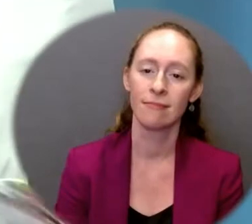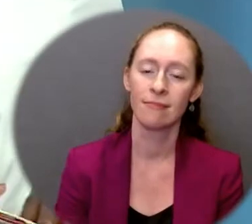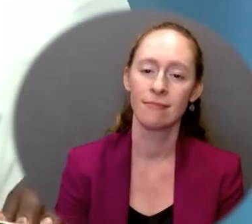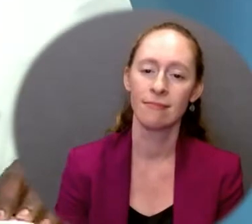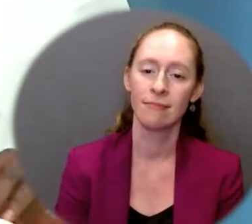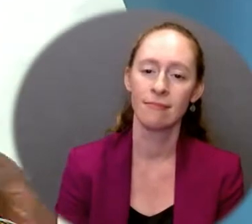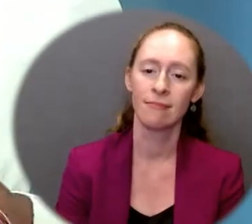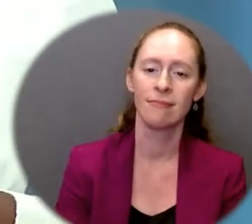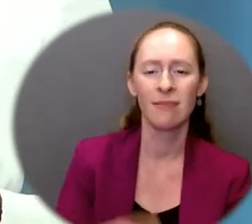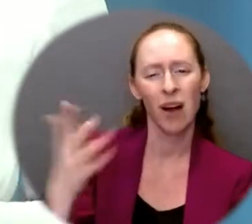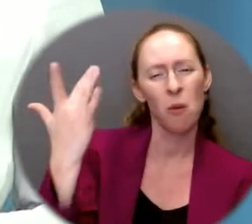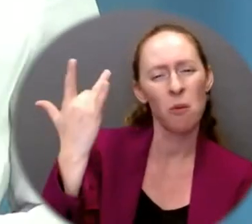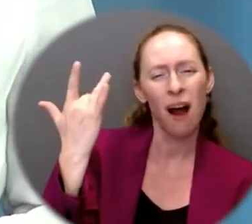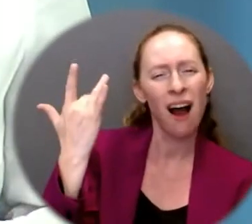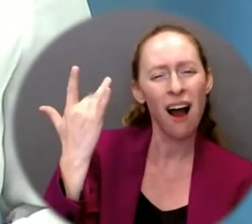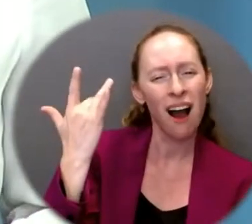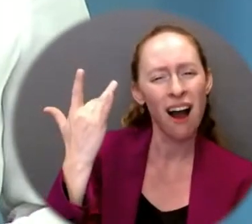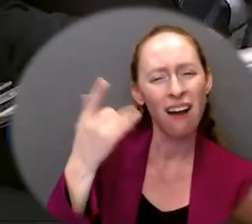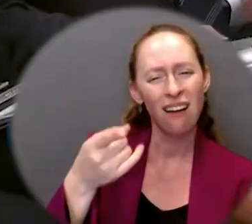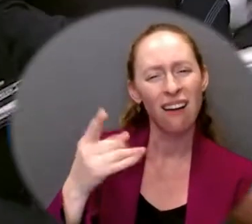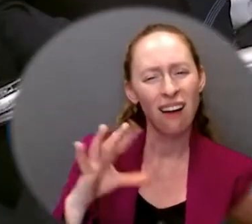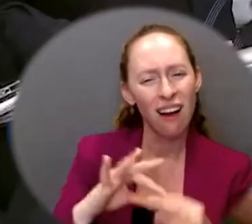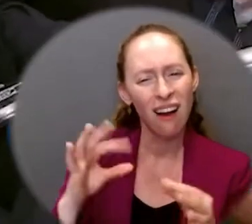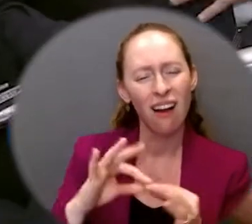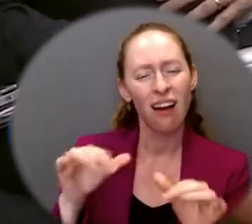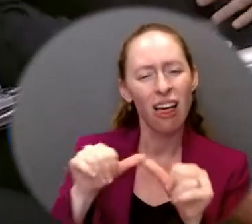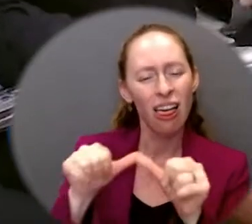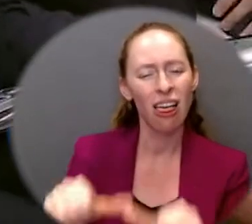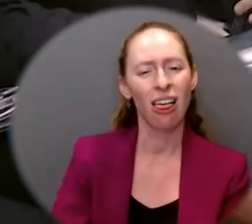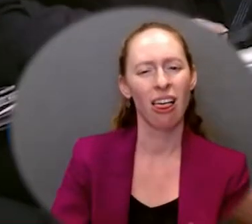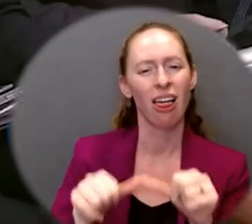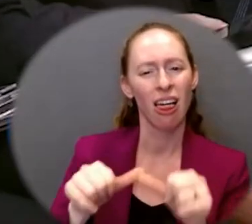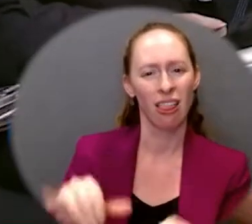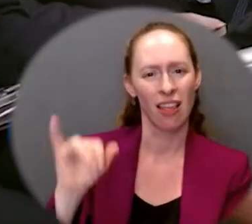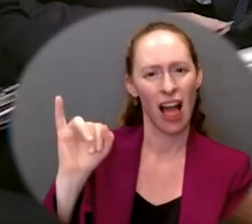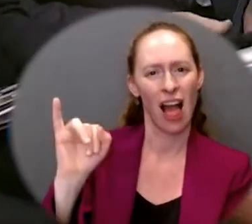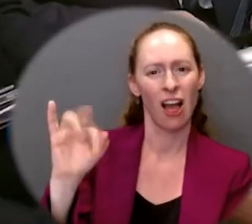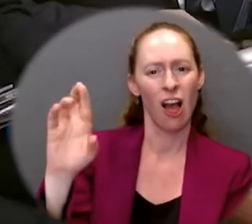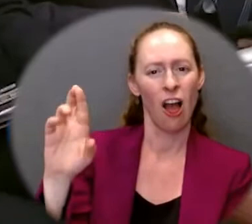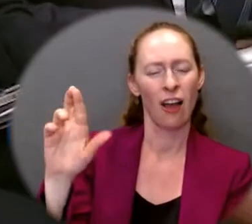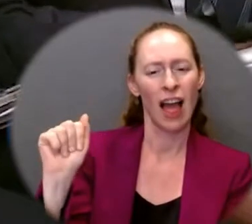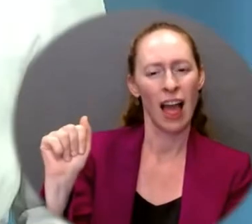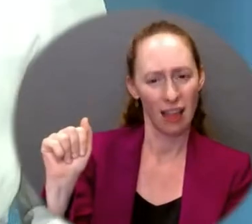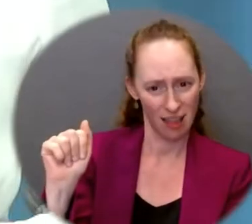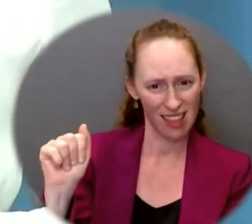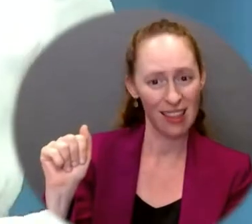keep saying the Inflation Reduction Act is reducing prices?